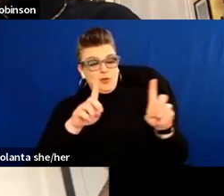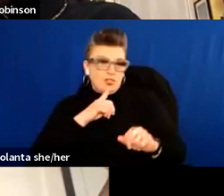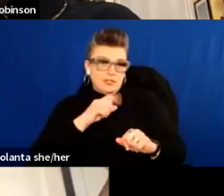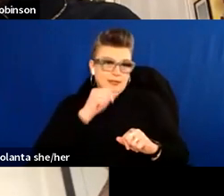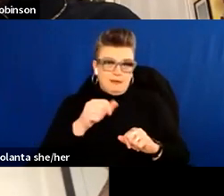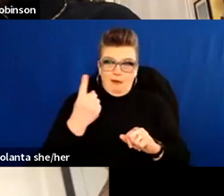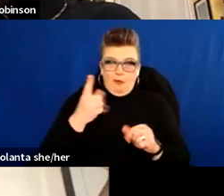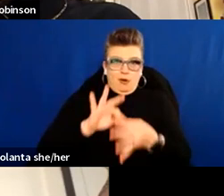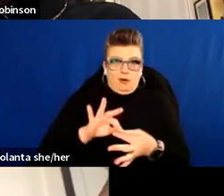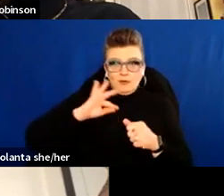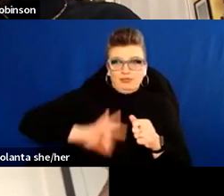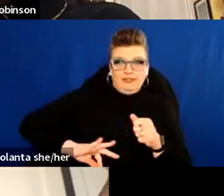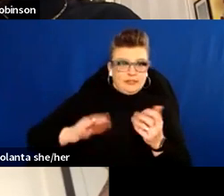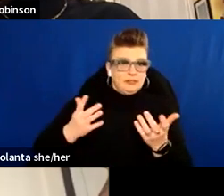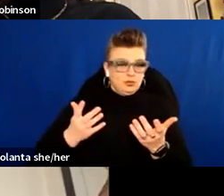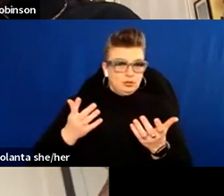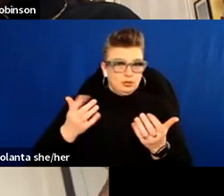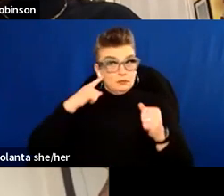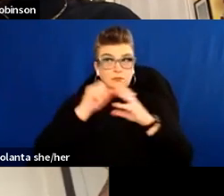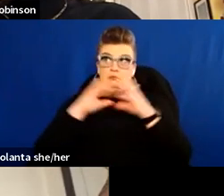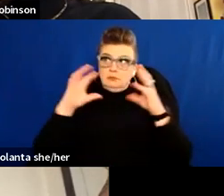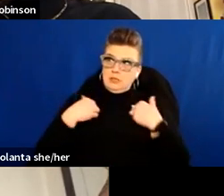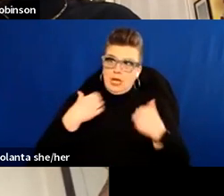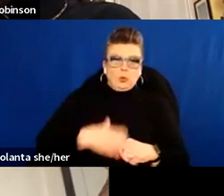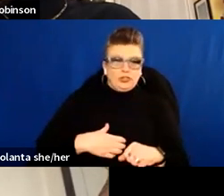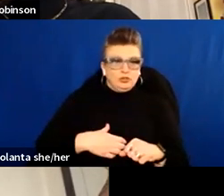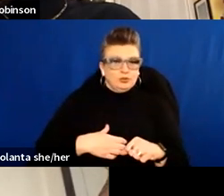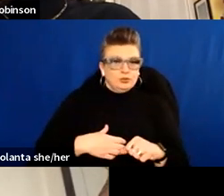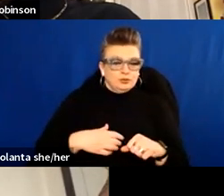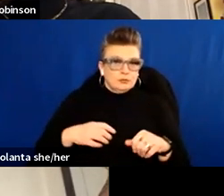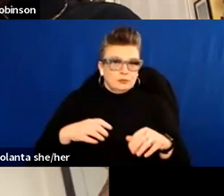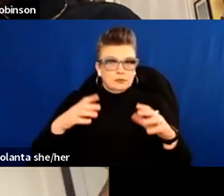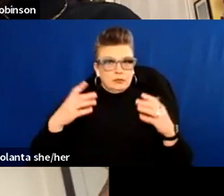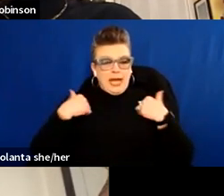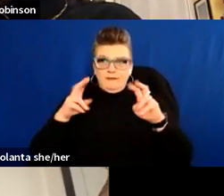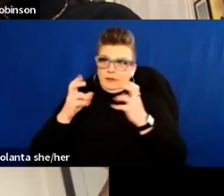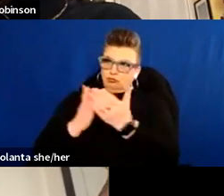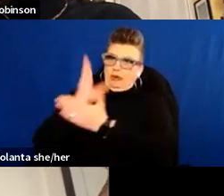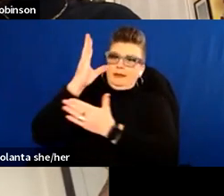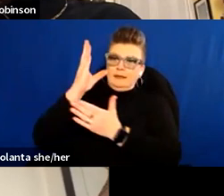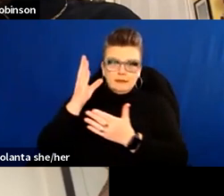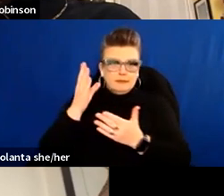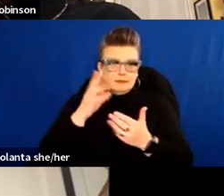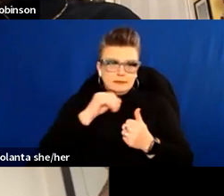among my dreams for my children is that education is a right not a privilege